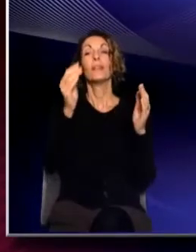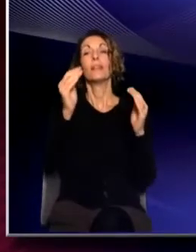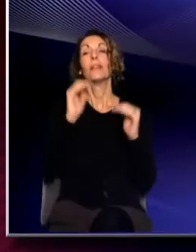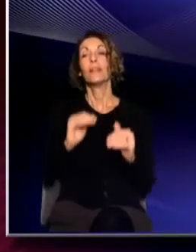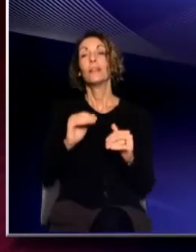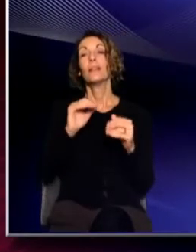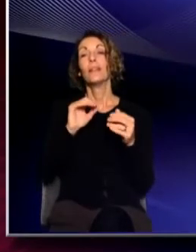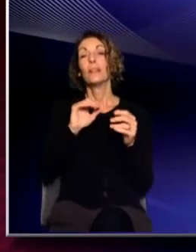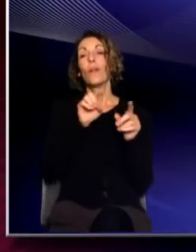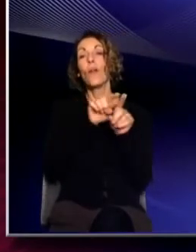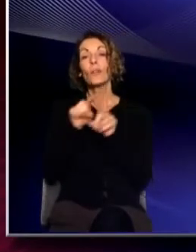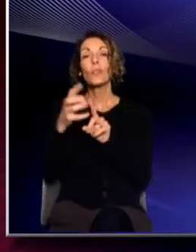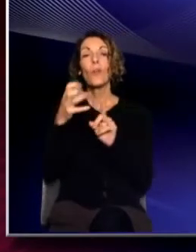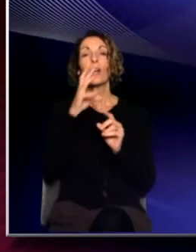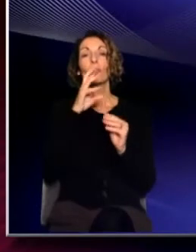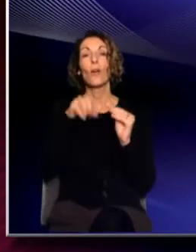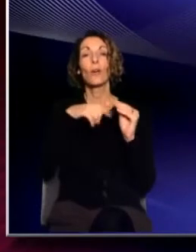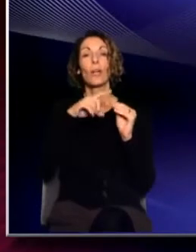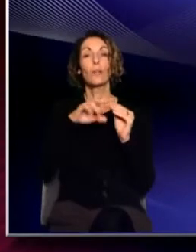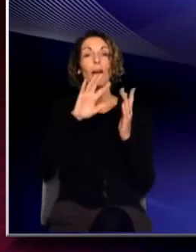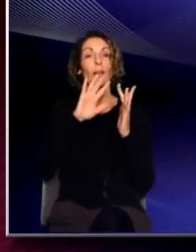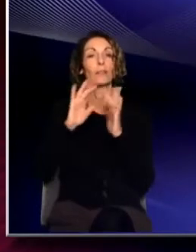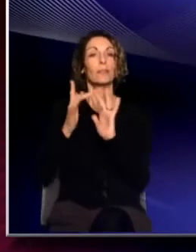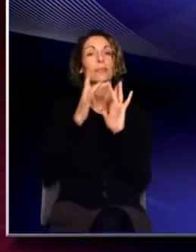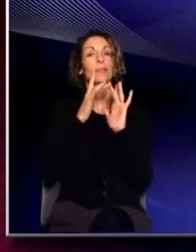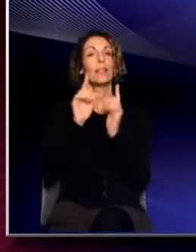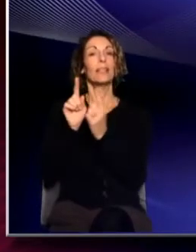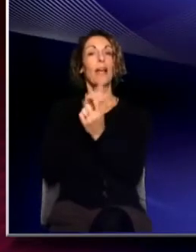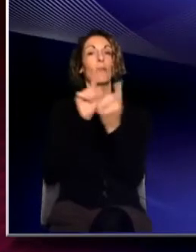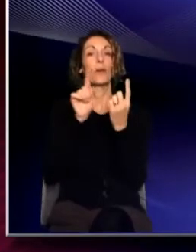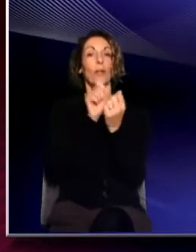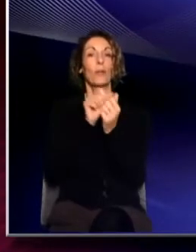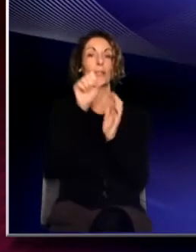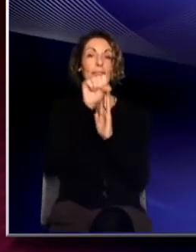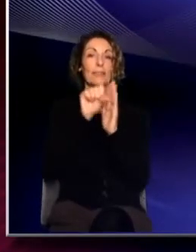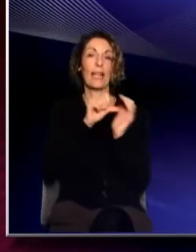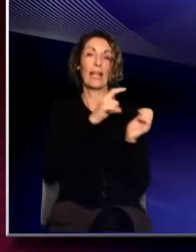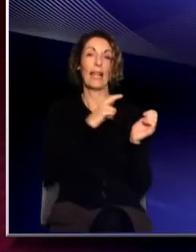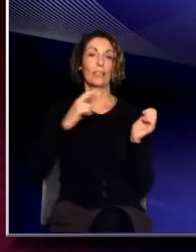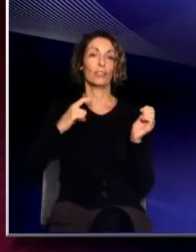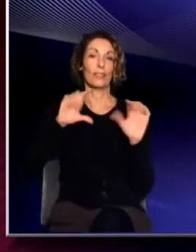talk about the networking with the state legislators.